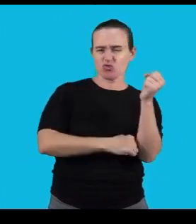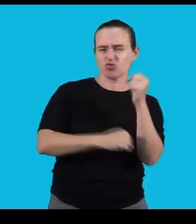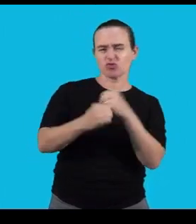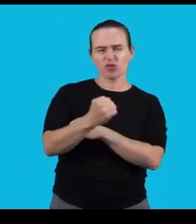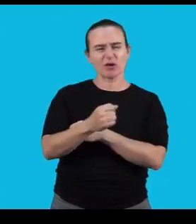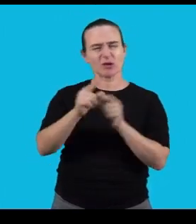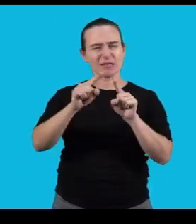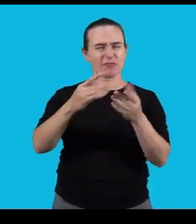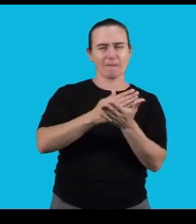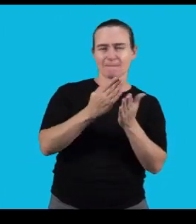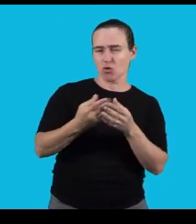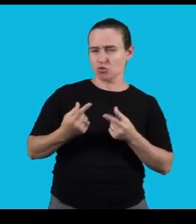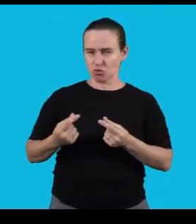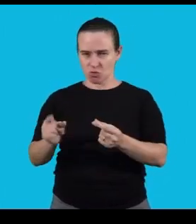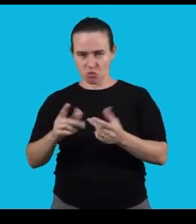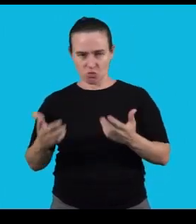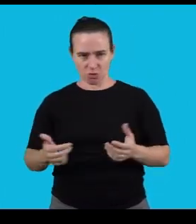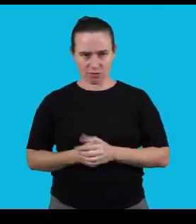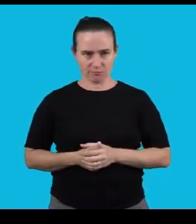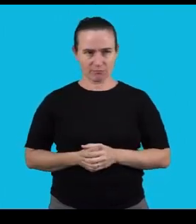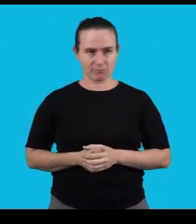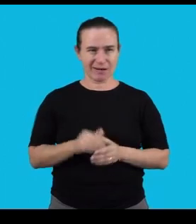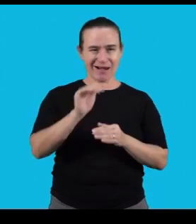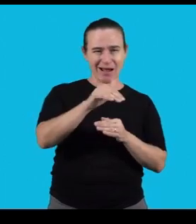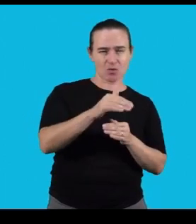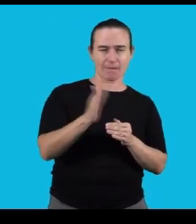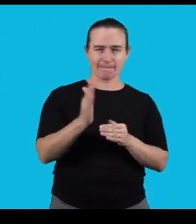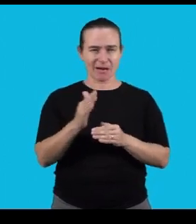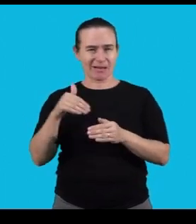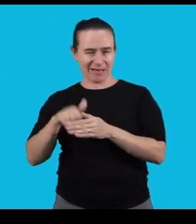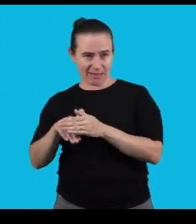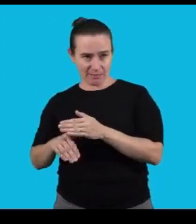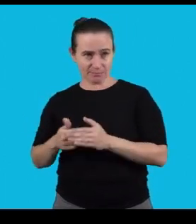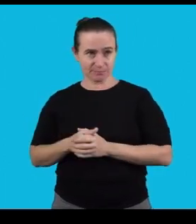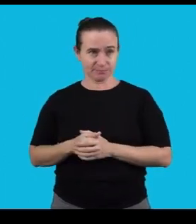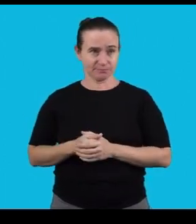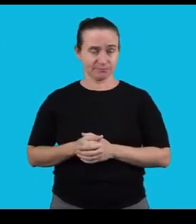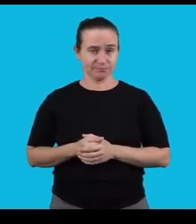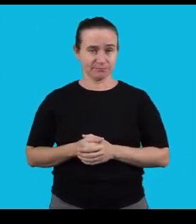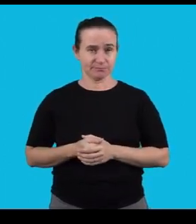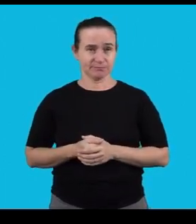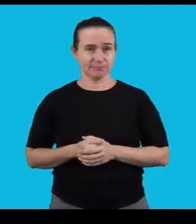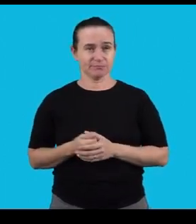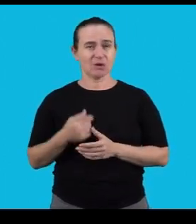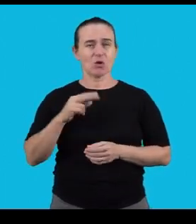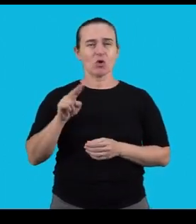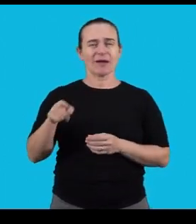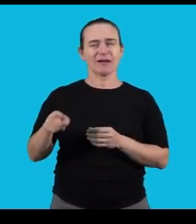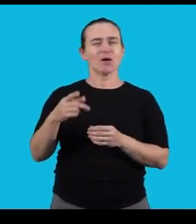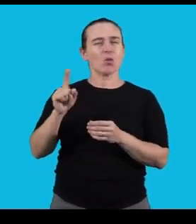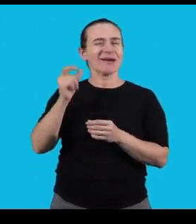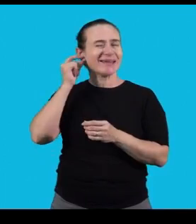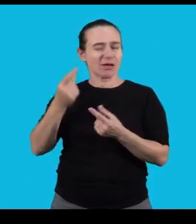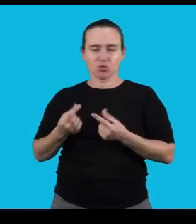at the structure and the function of different parts of the ear. We looked at outer, middle, inner ear. We also looked at